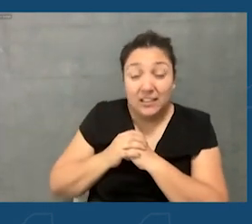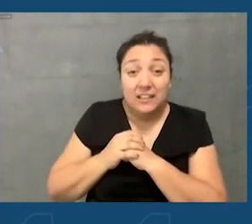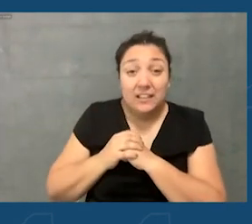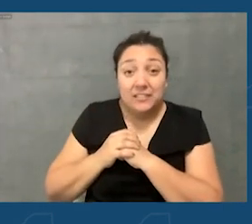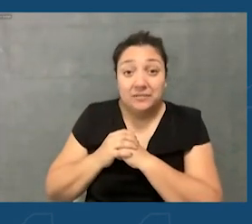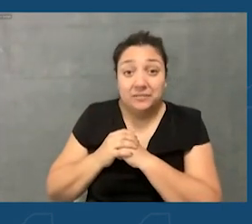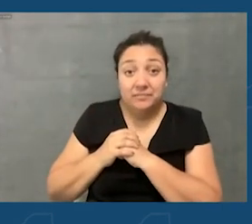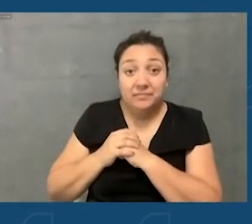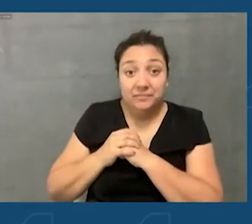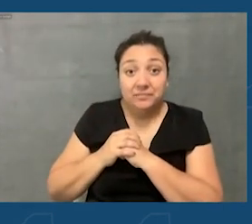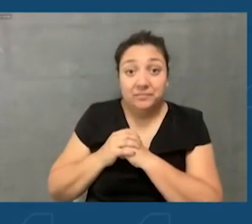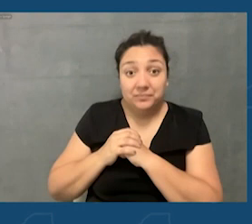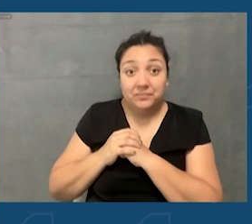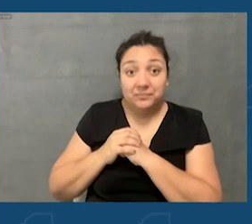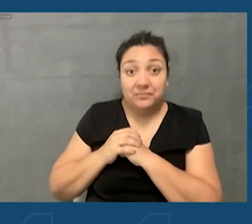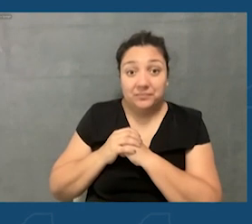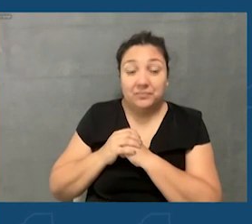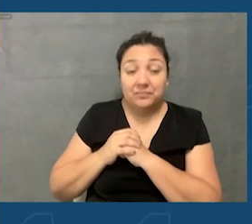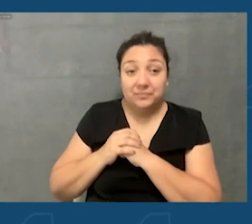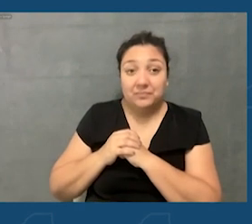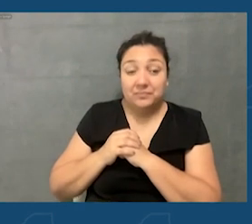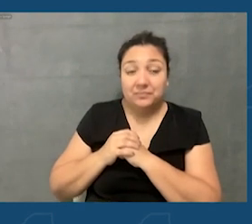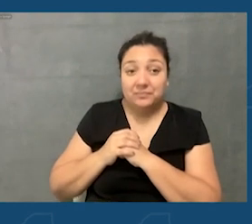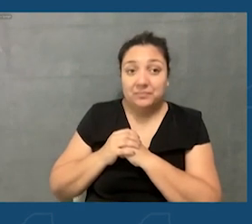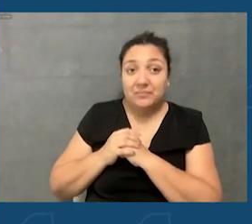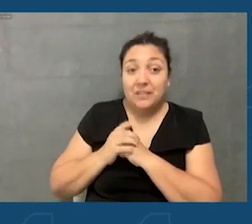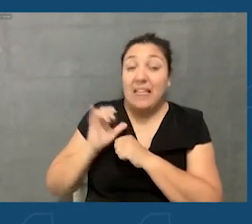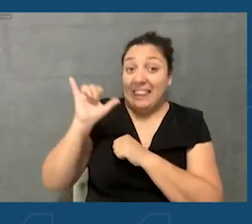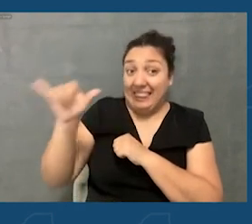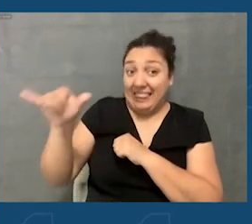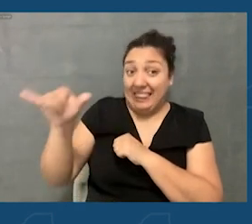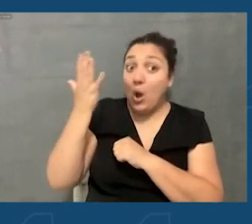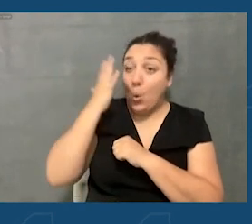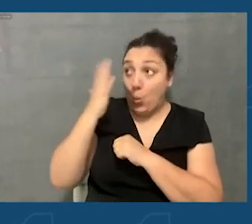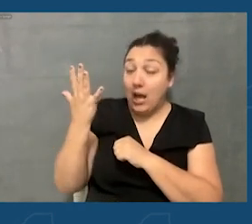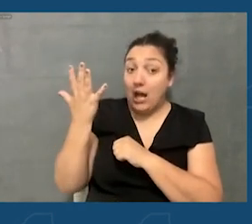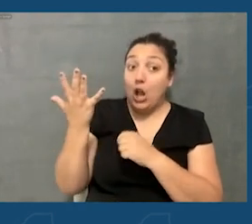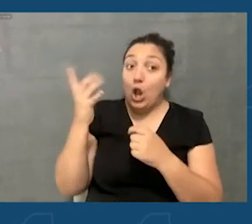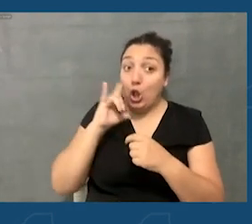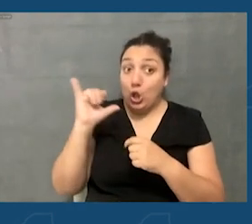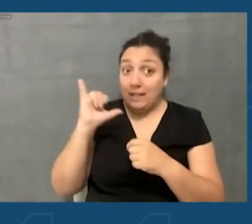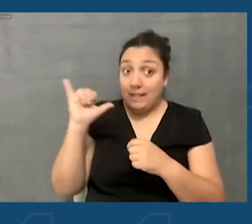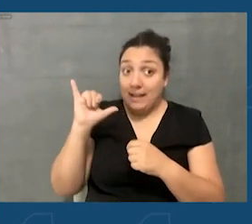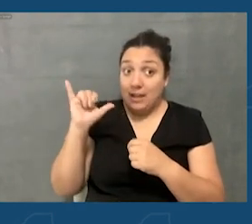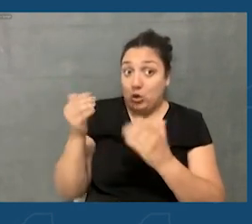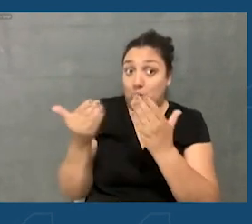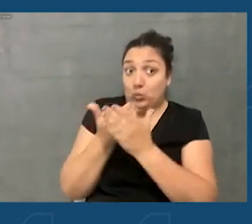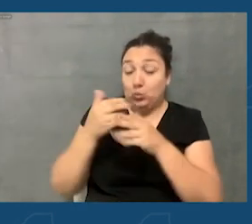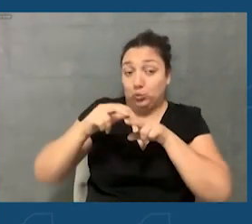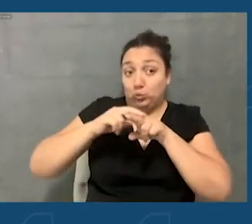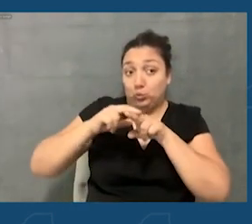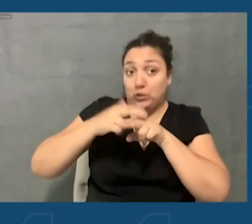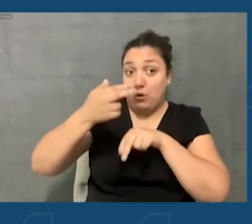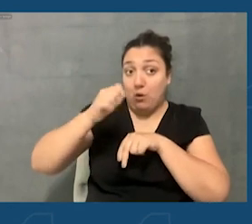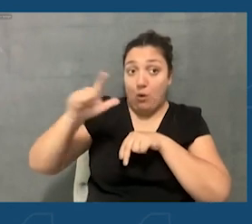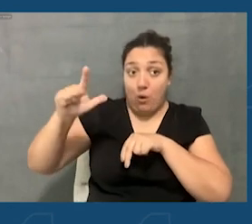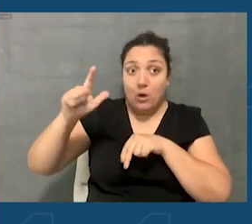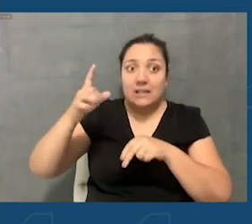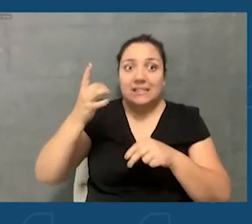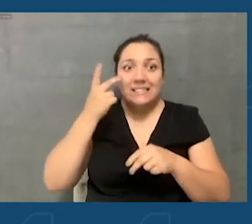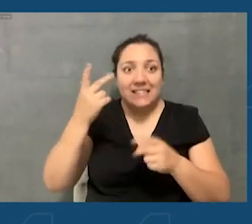is going to be the new train hall with light and air penetrating from above. You see